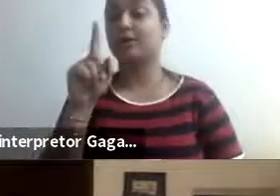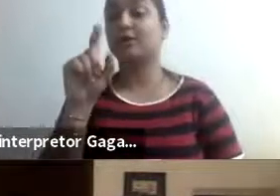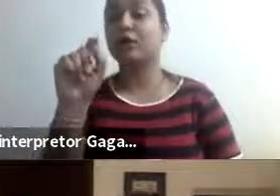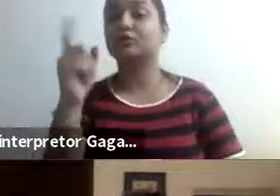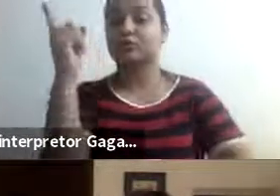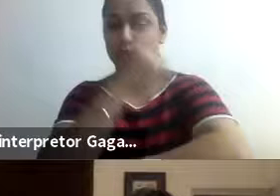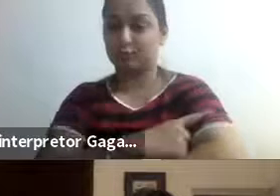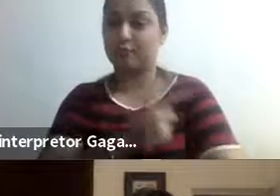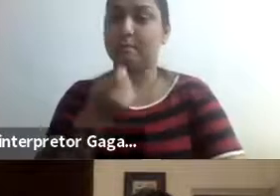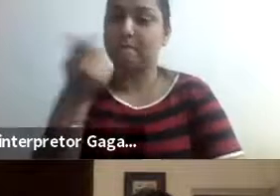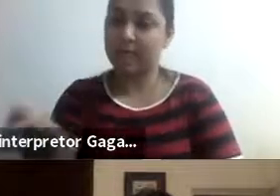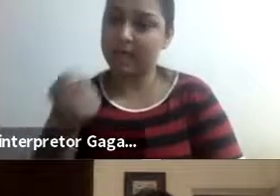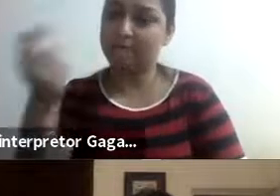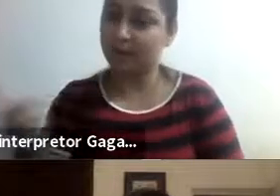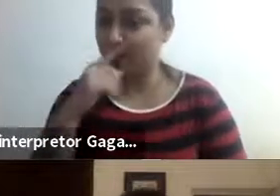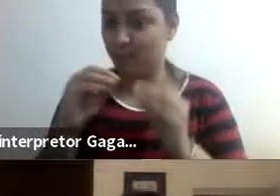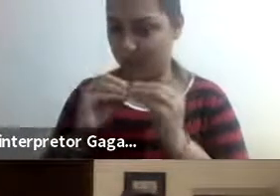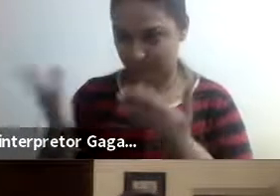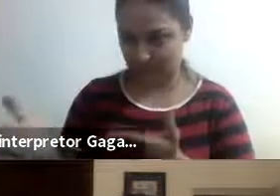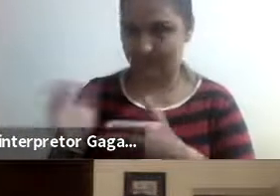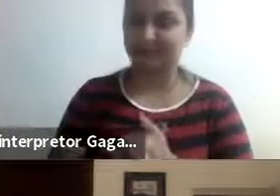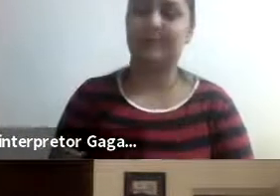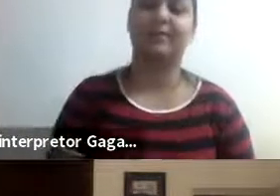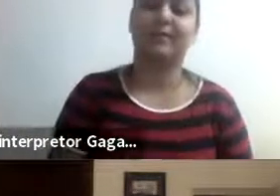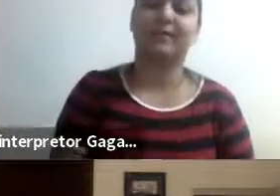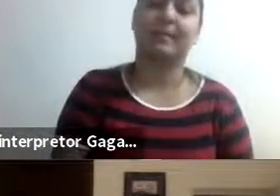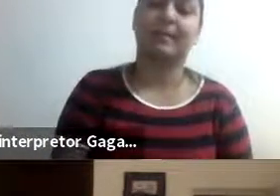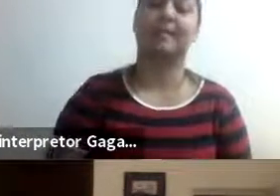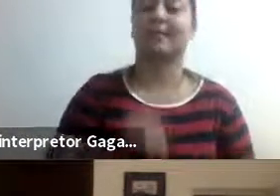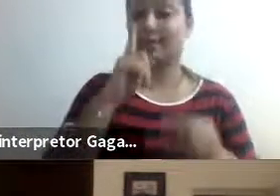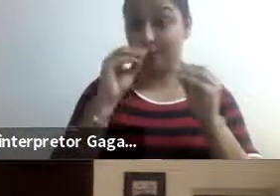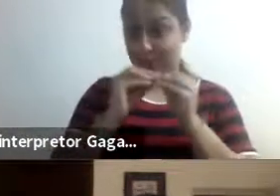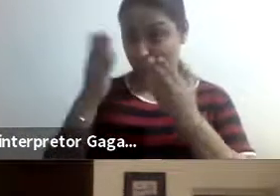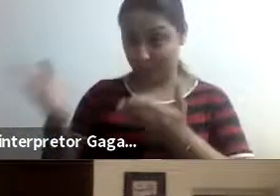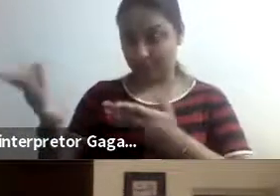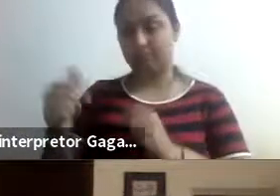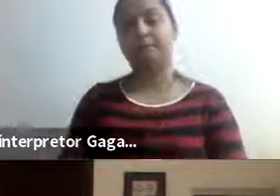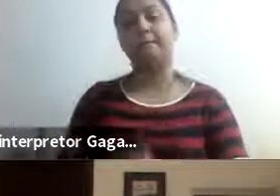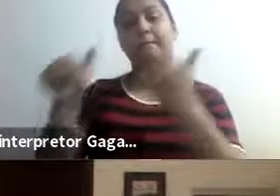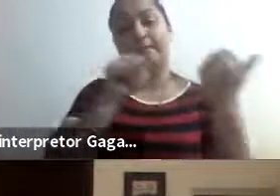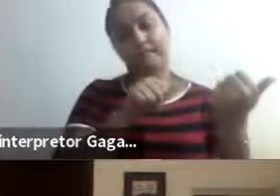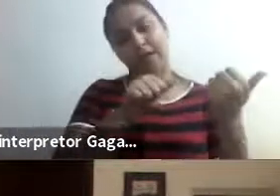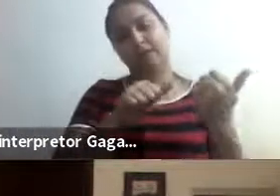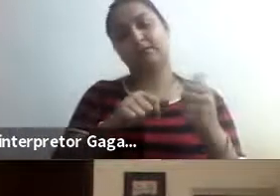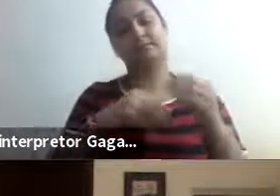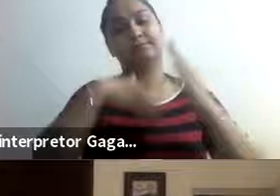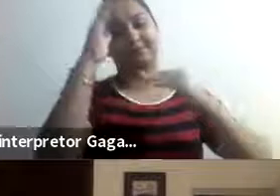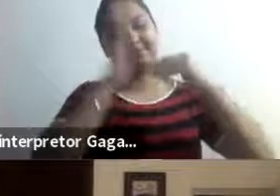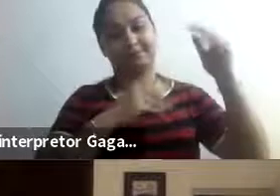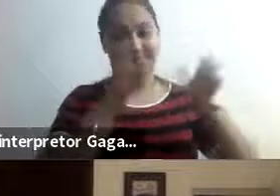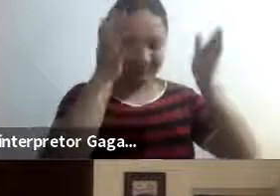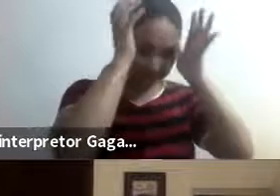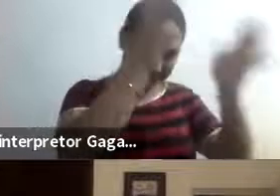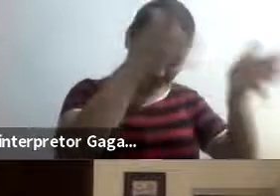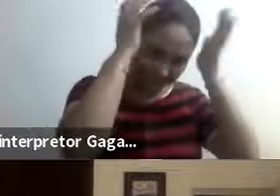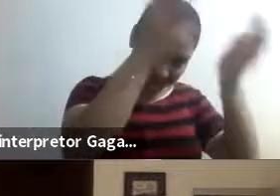day, and then he goes away. Now Bhuribai goes back to being a construction worker.